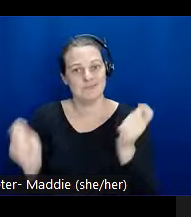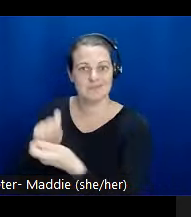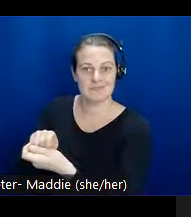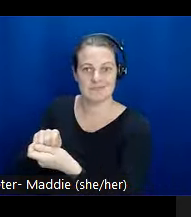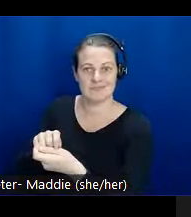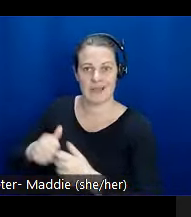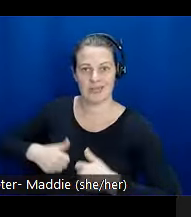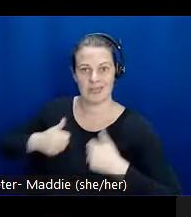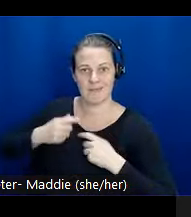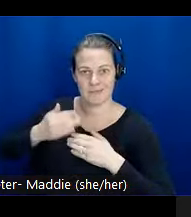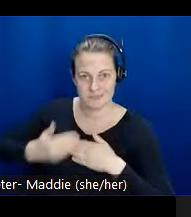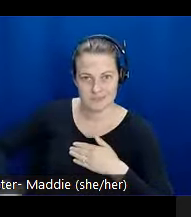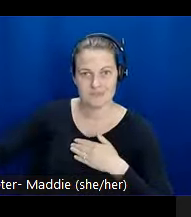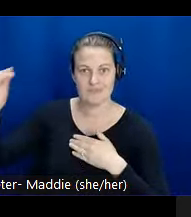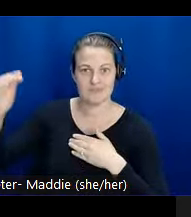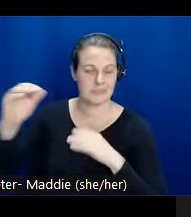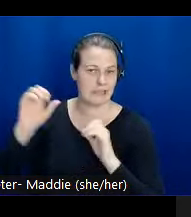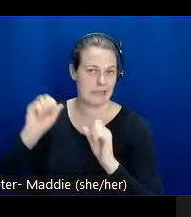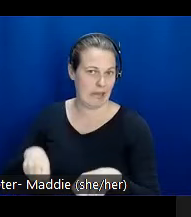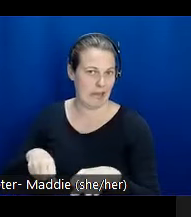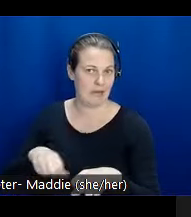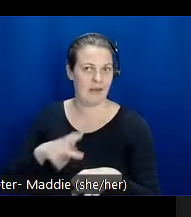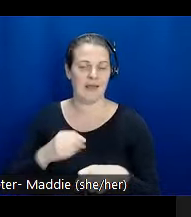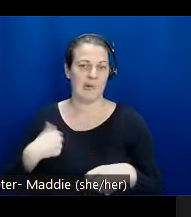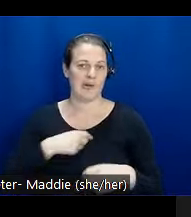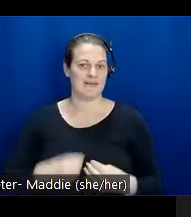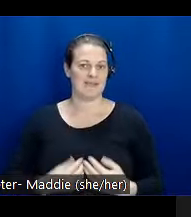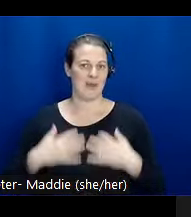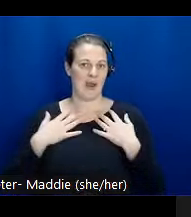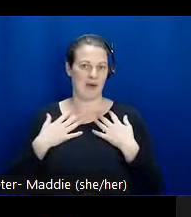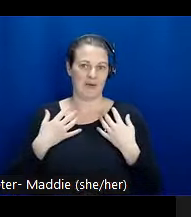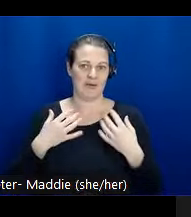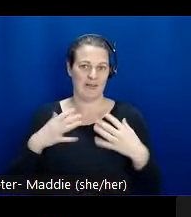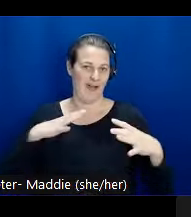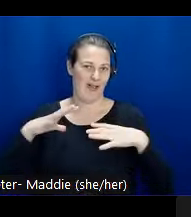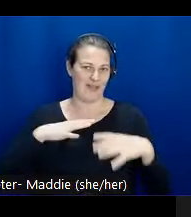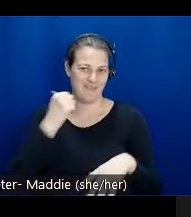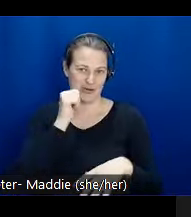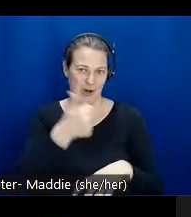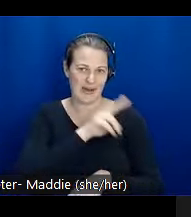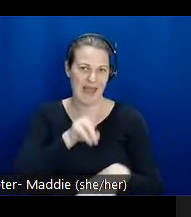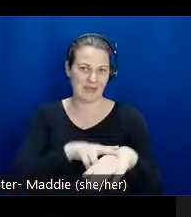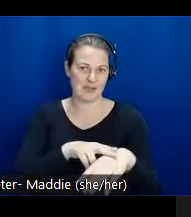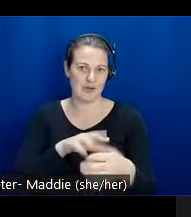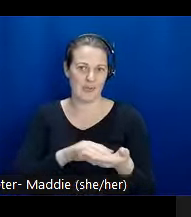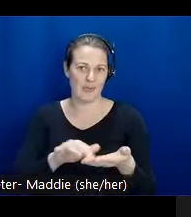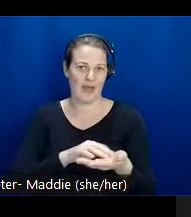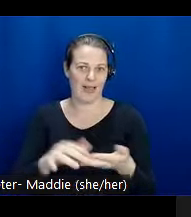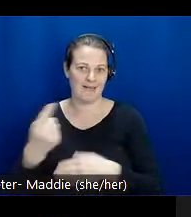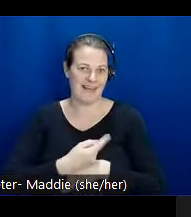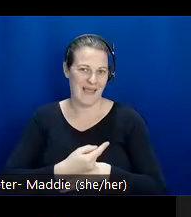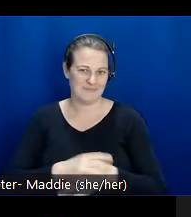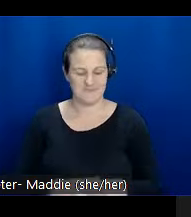inspired by the holiday that we have tomorrow with National Braille Day.